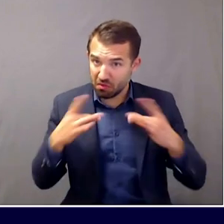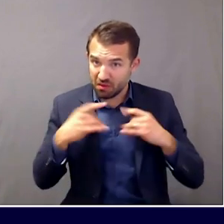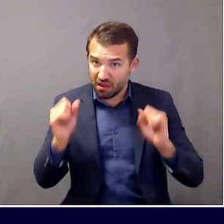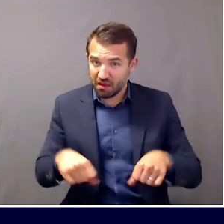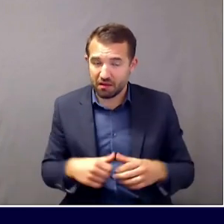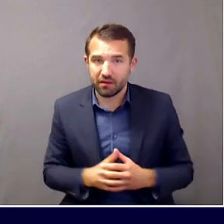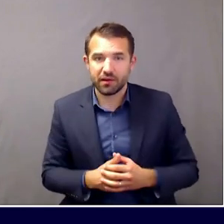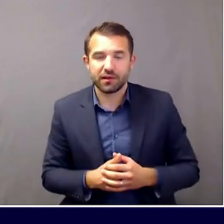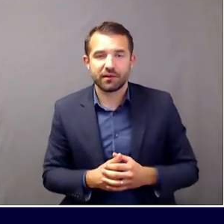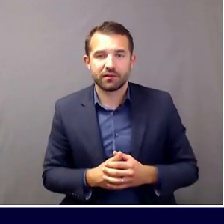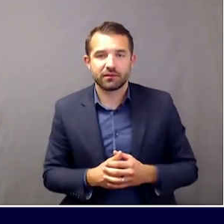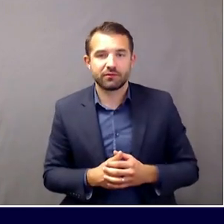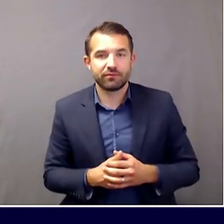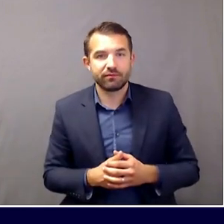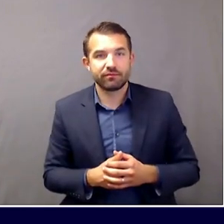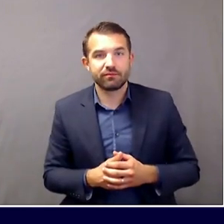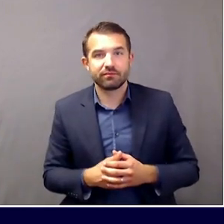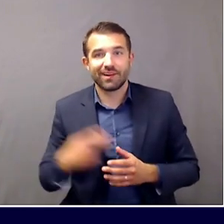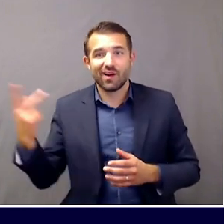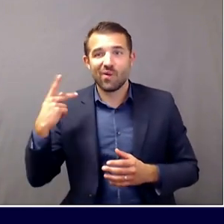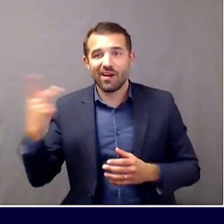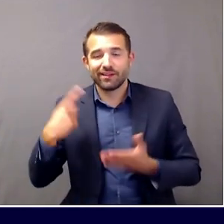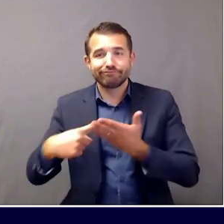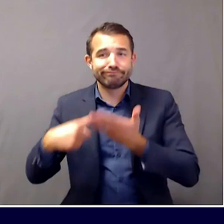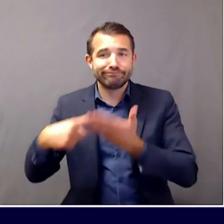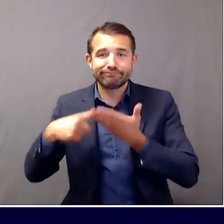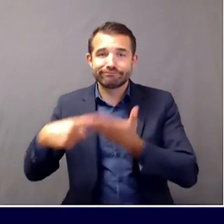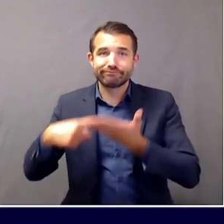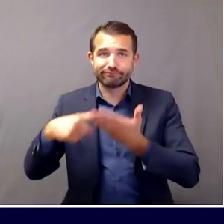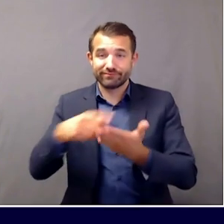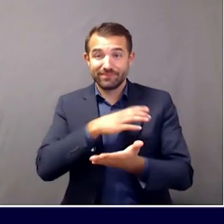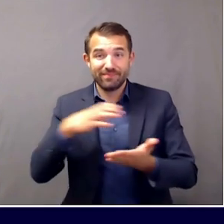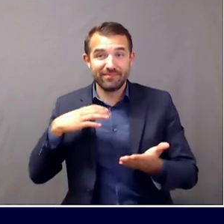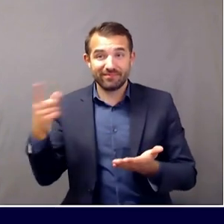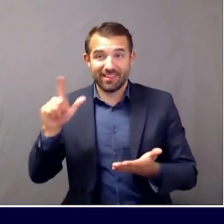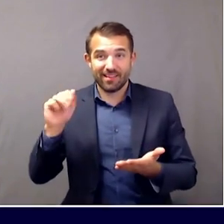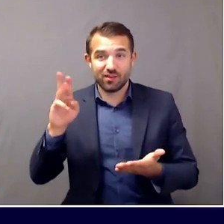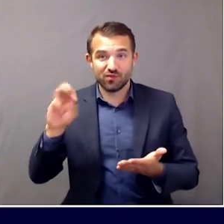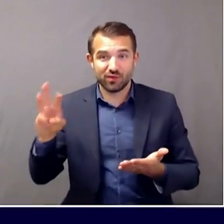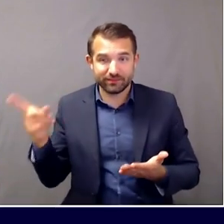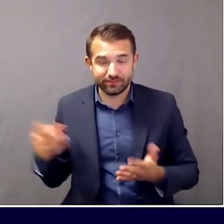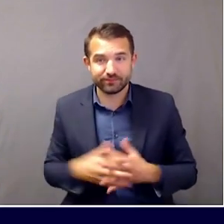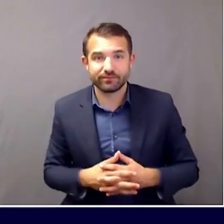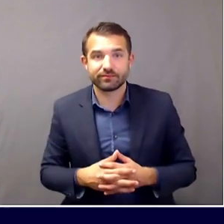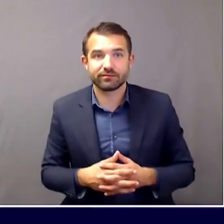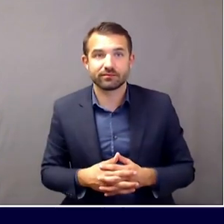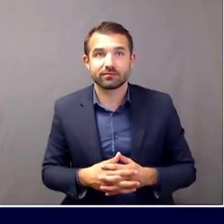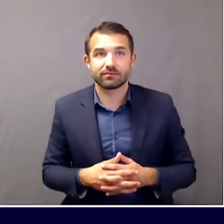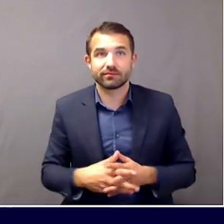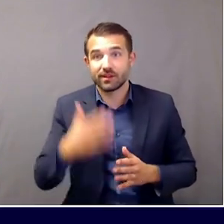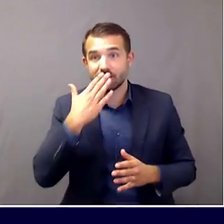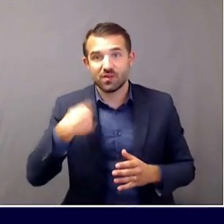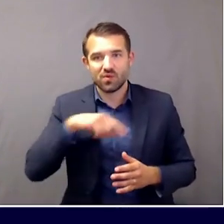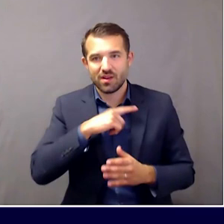commissioner. Sure. And I'll begin by, we appreciate all the questions that have come in. So we've actually posted guidance